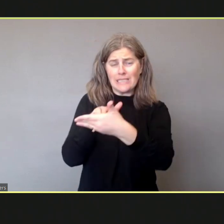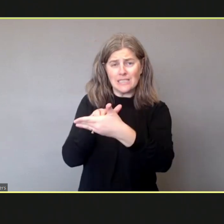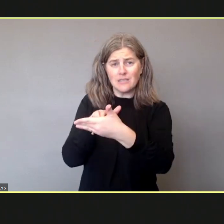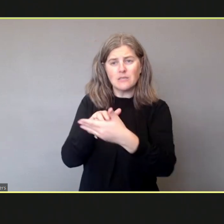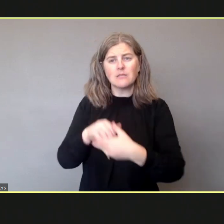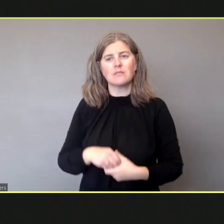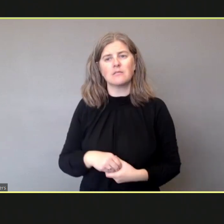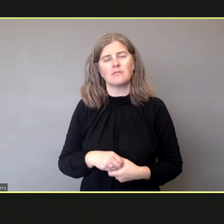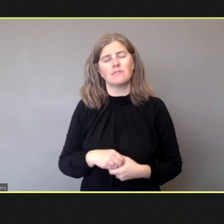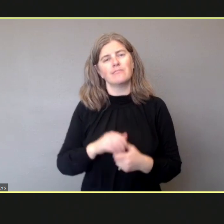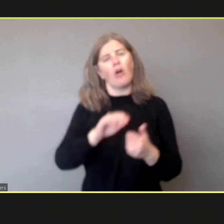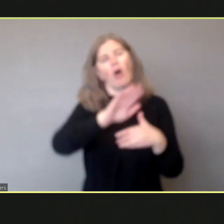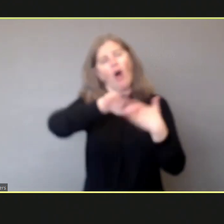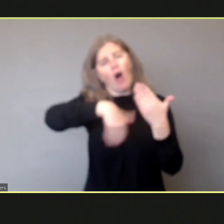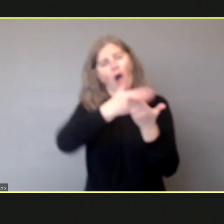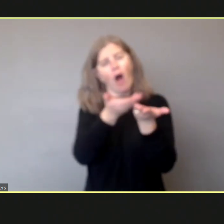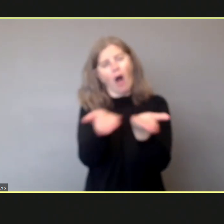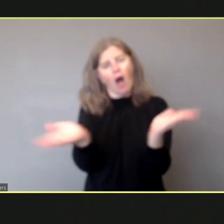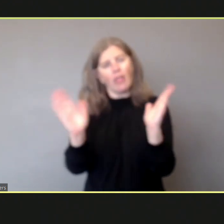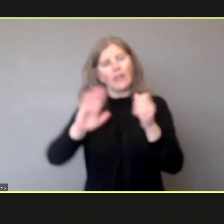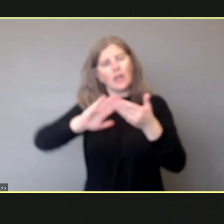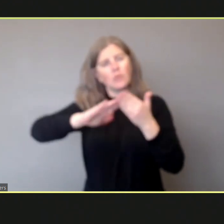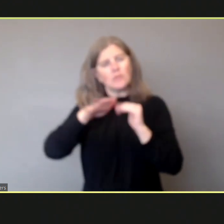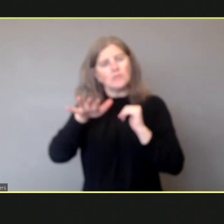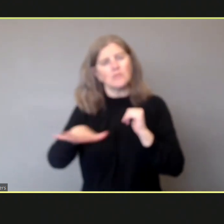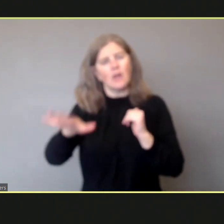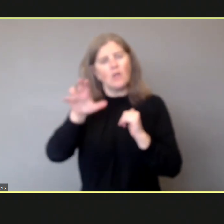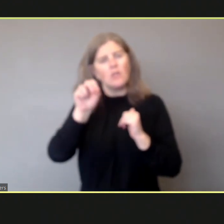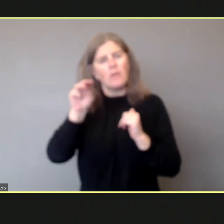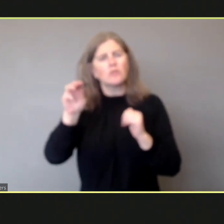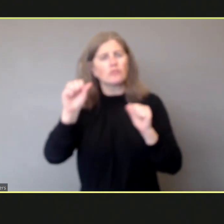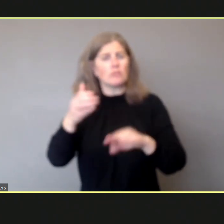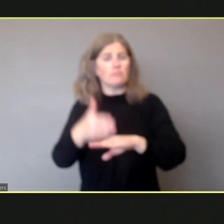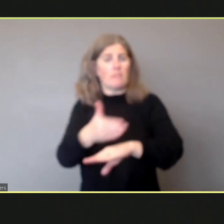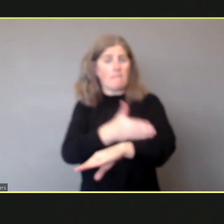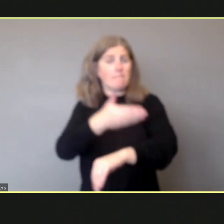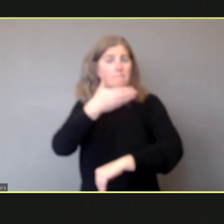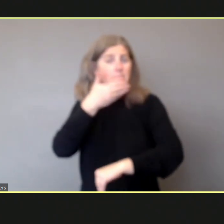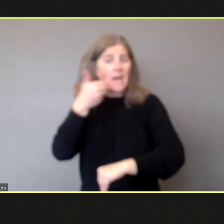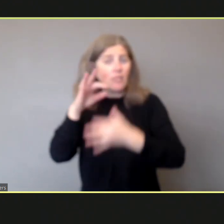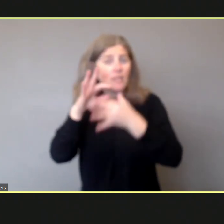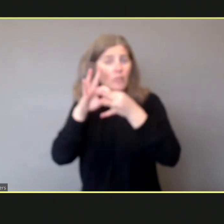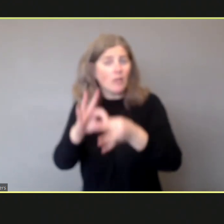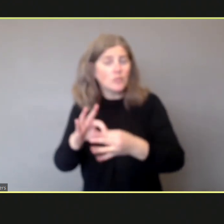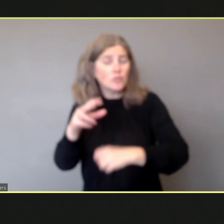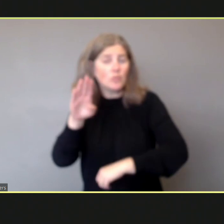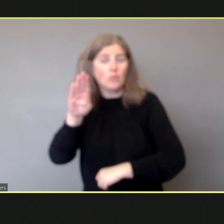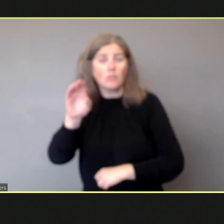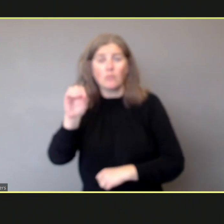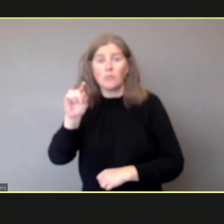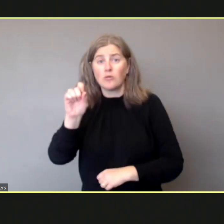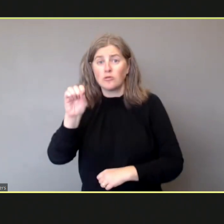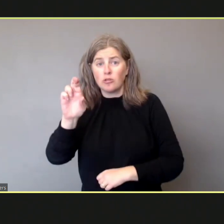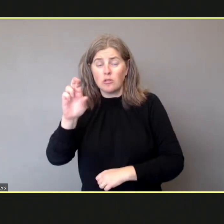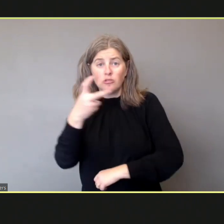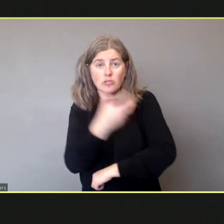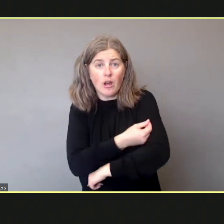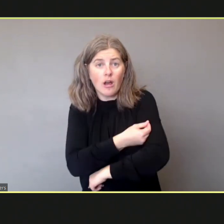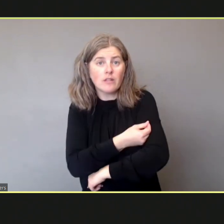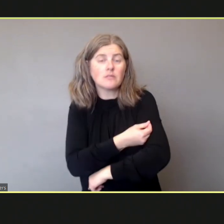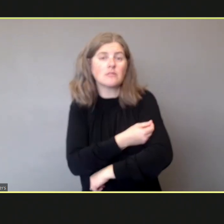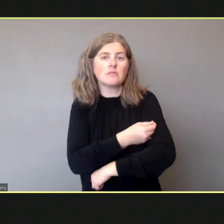all communities in New Mexico could do better when it comes to booster shots and getting those booster shots. They could still